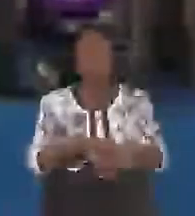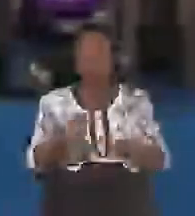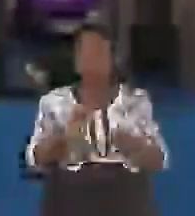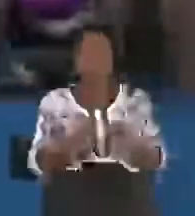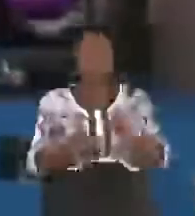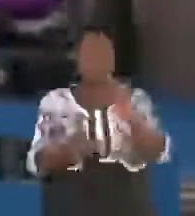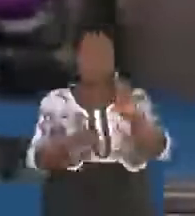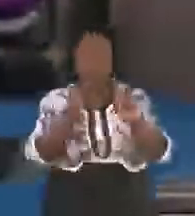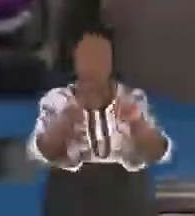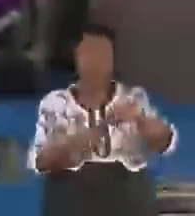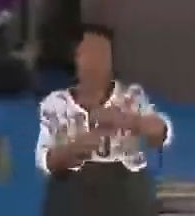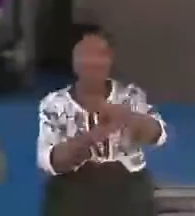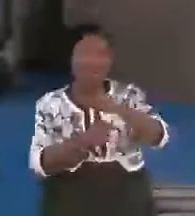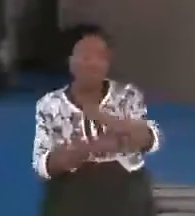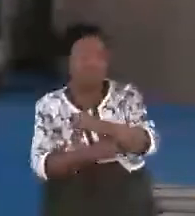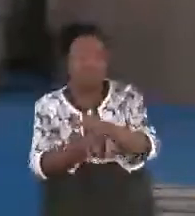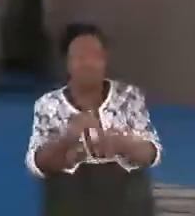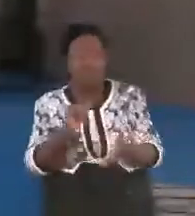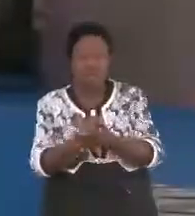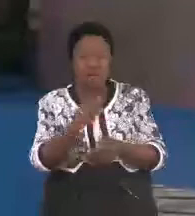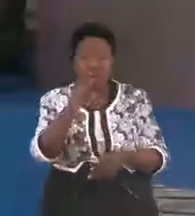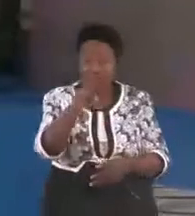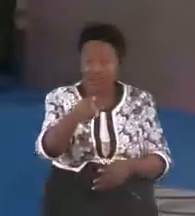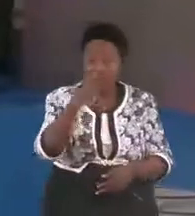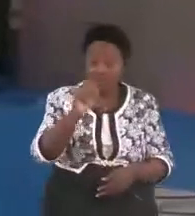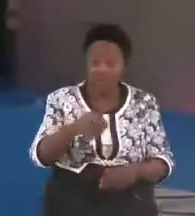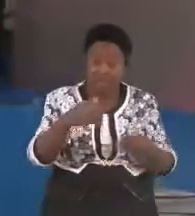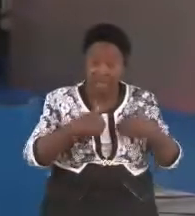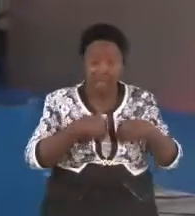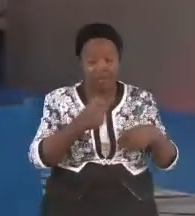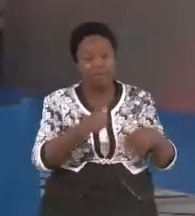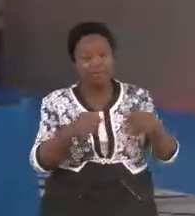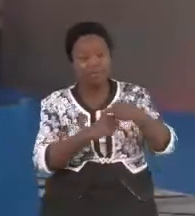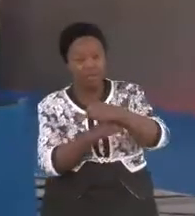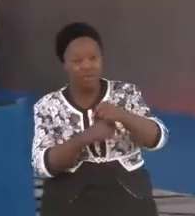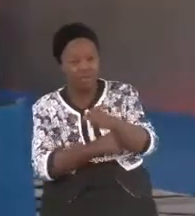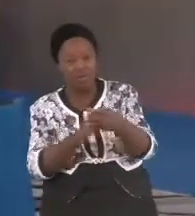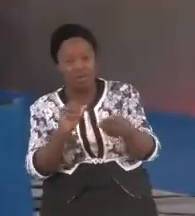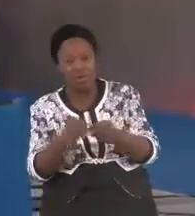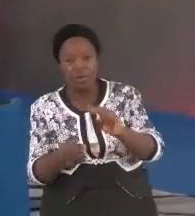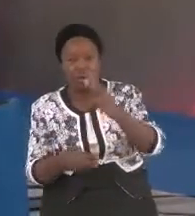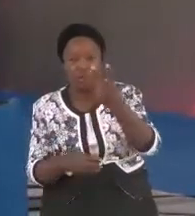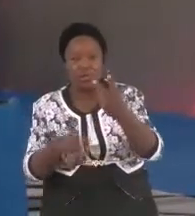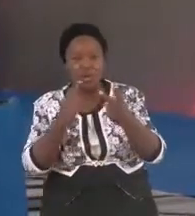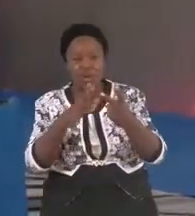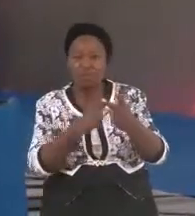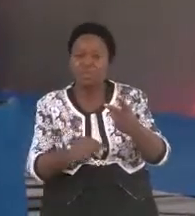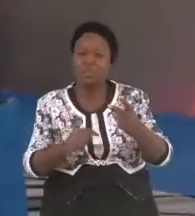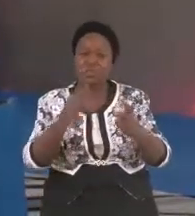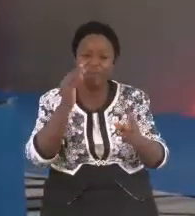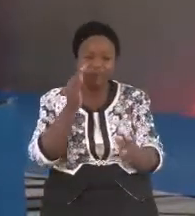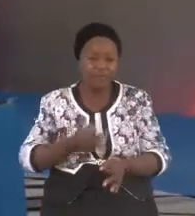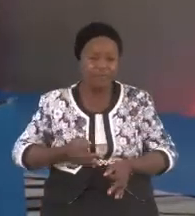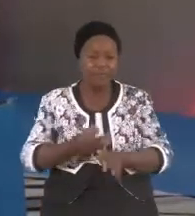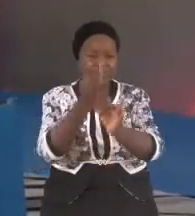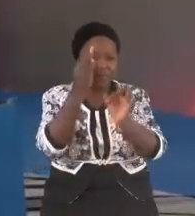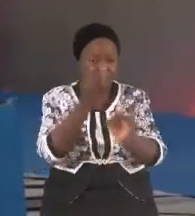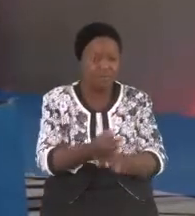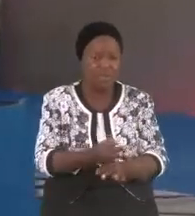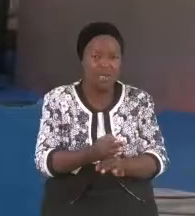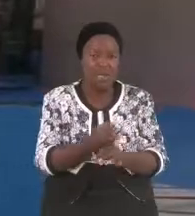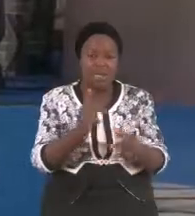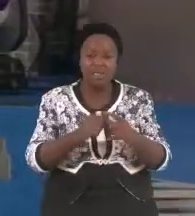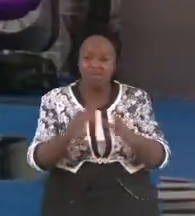foundation. You must have a foundation. Number two, he was fervent. You must be fervent for the Lord too.